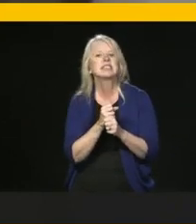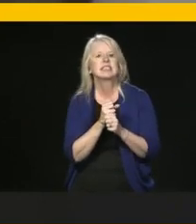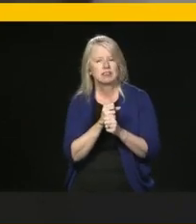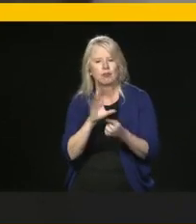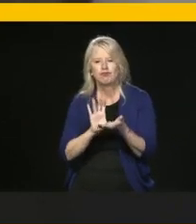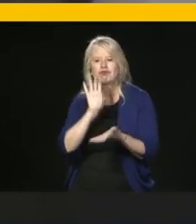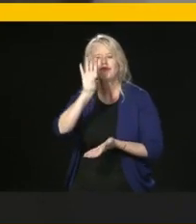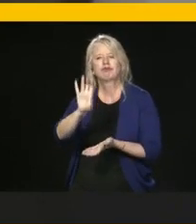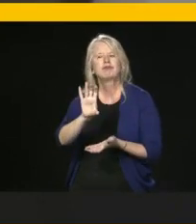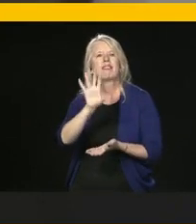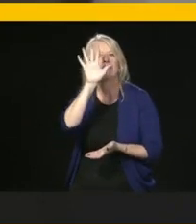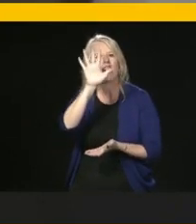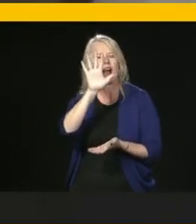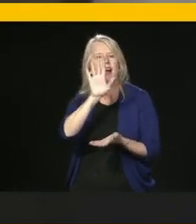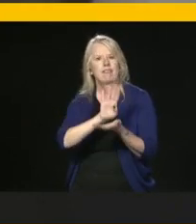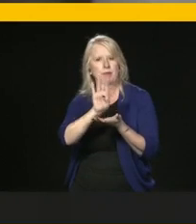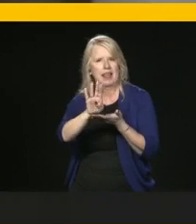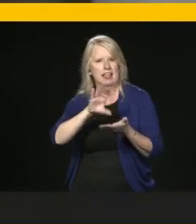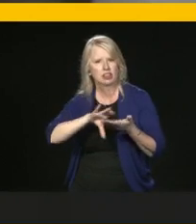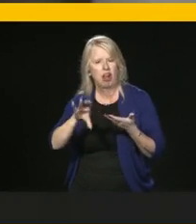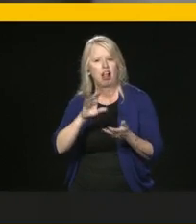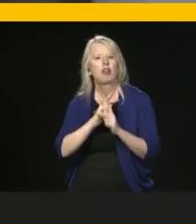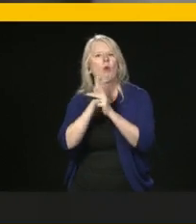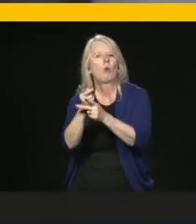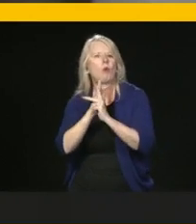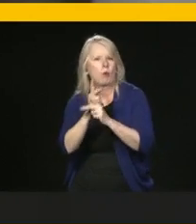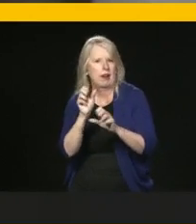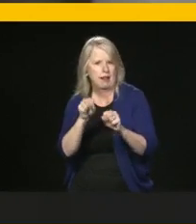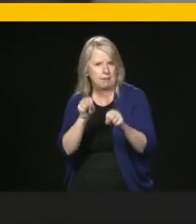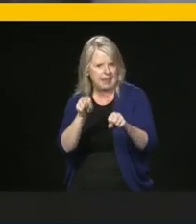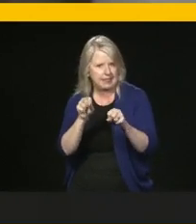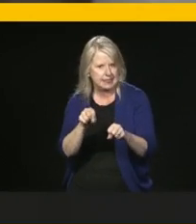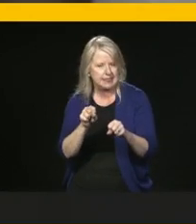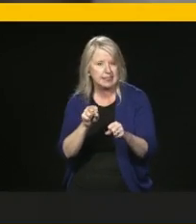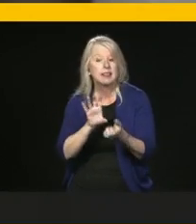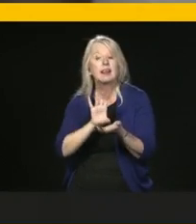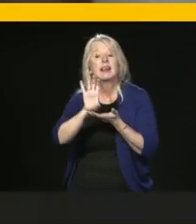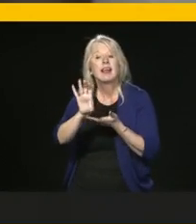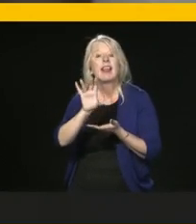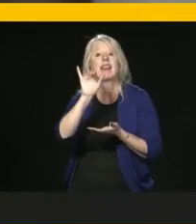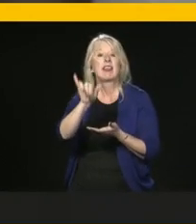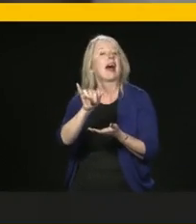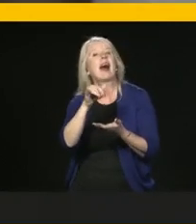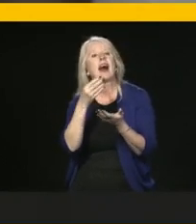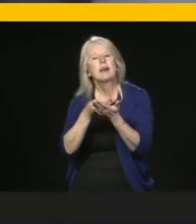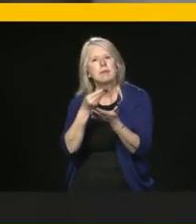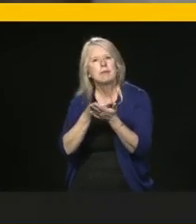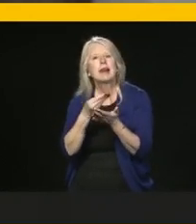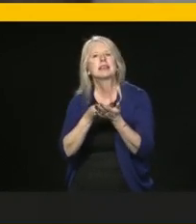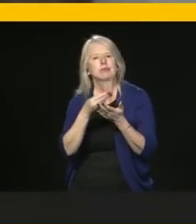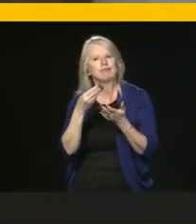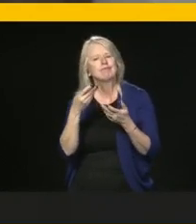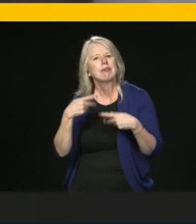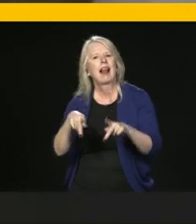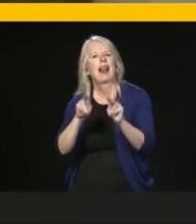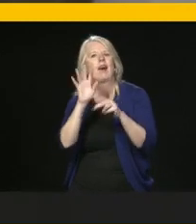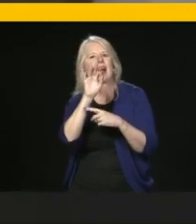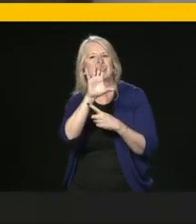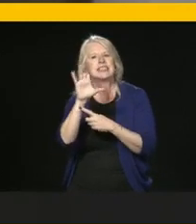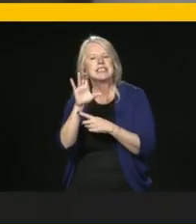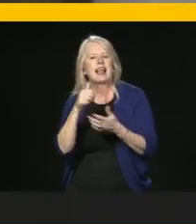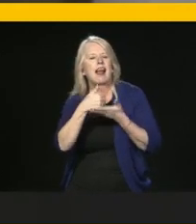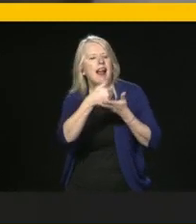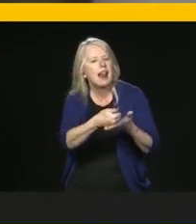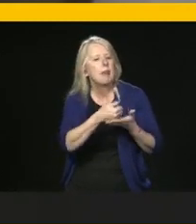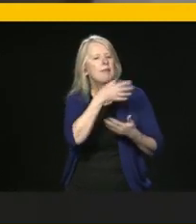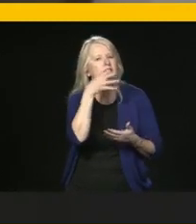in lending capacity. This injection of credit will permit FCC to help farm and food business owners